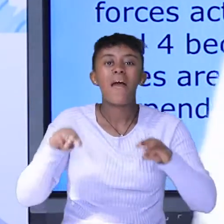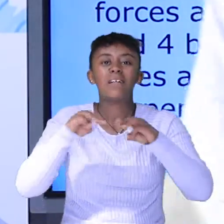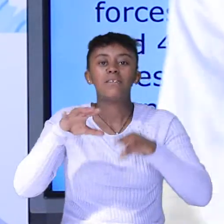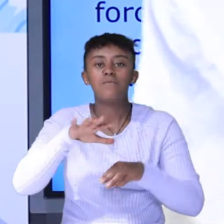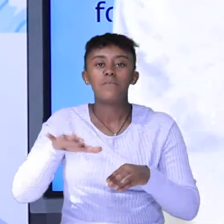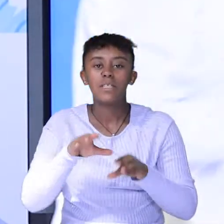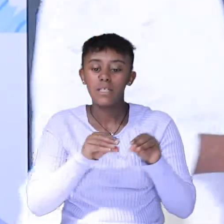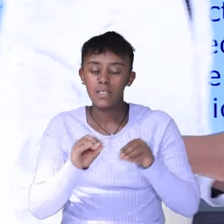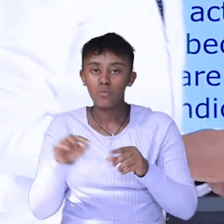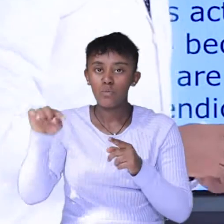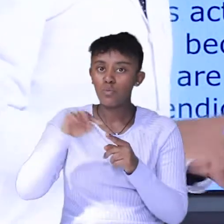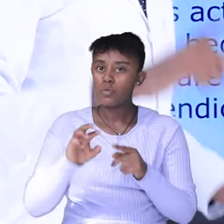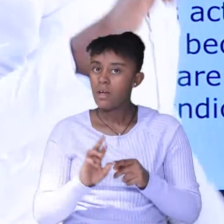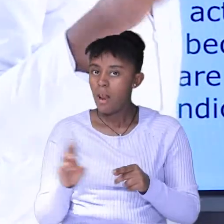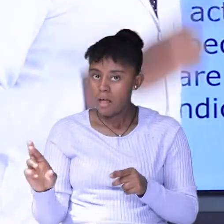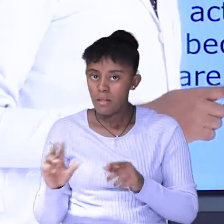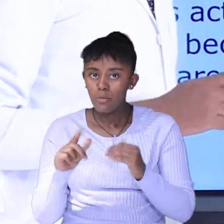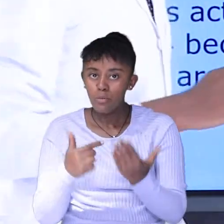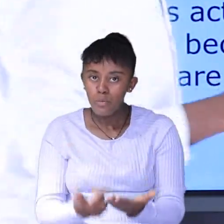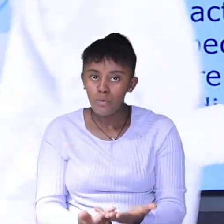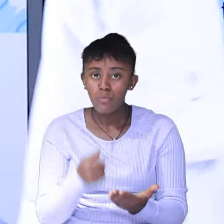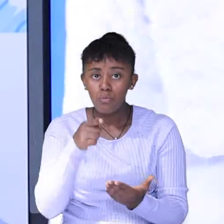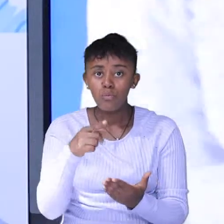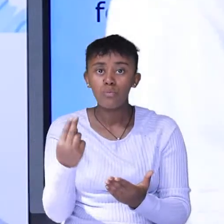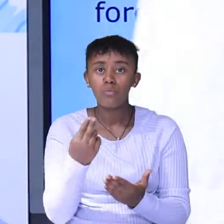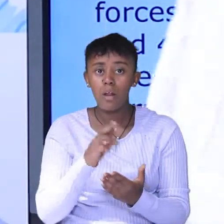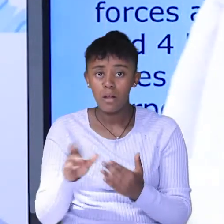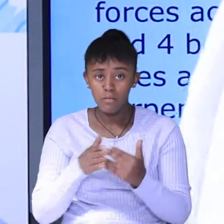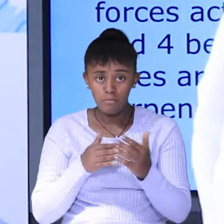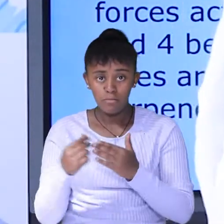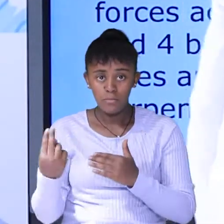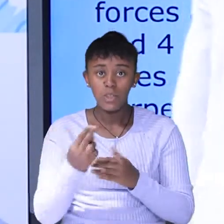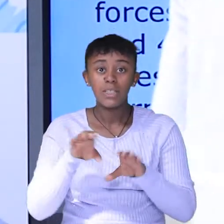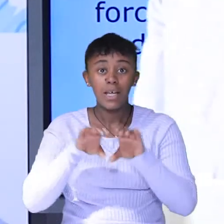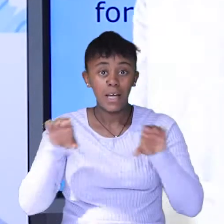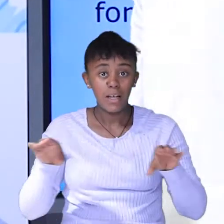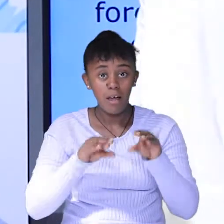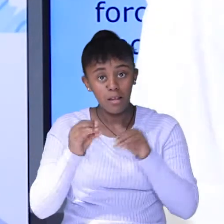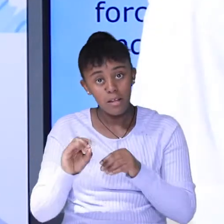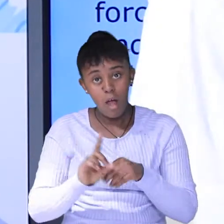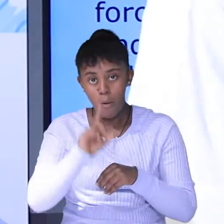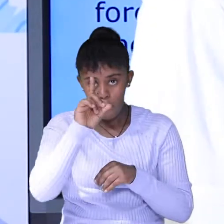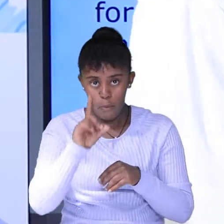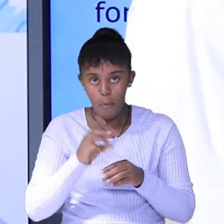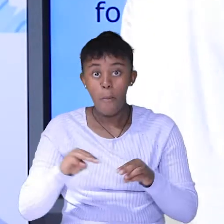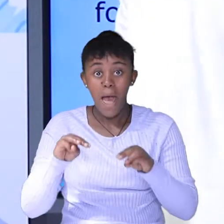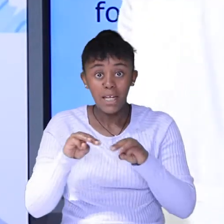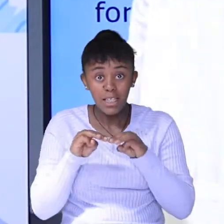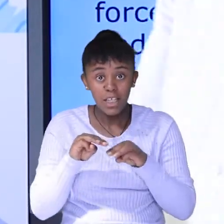is acting to the right. So using your right-hand rule, the current is acting upward, the magnetic field is